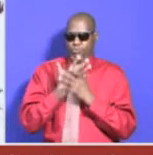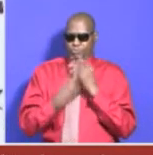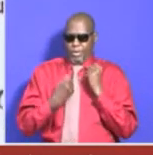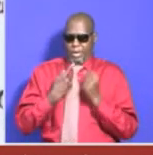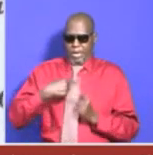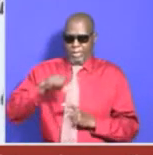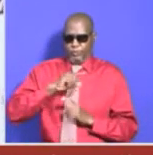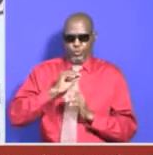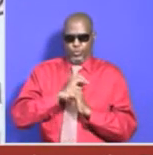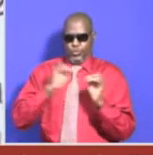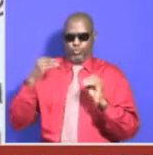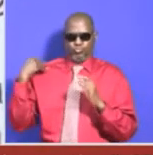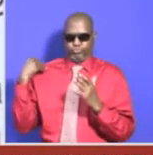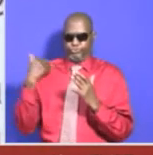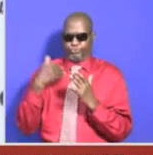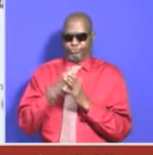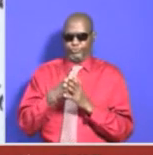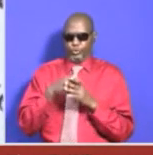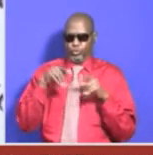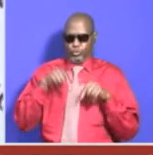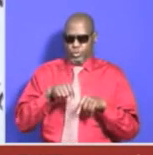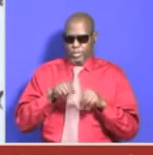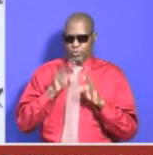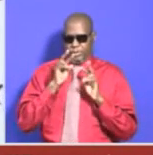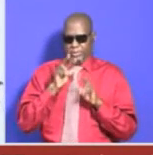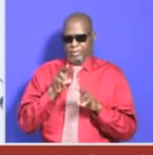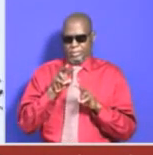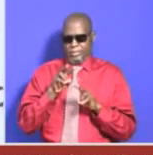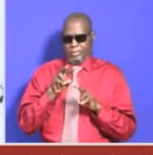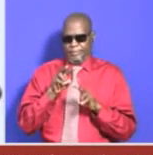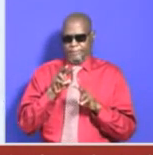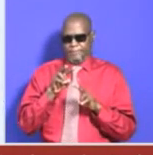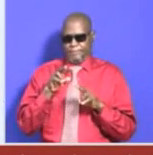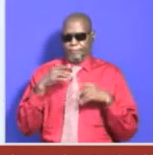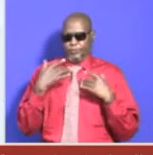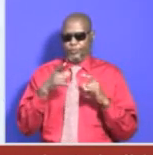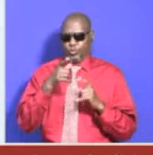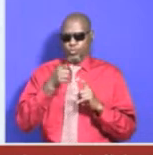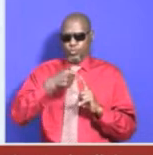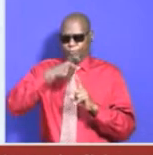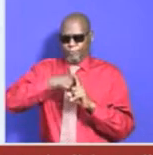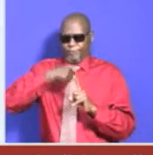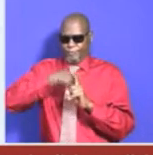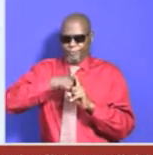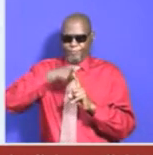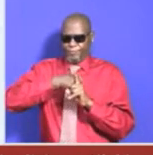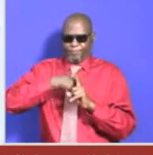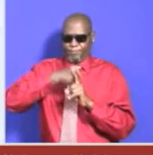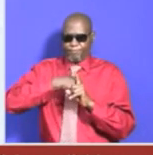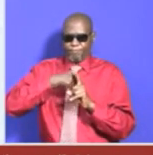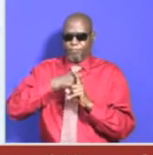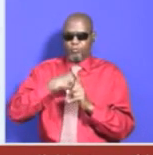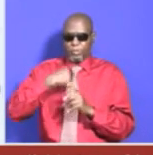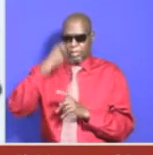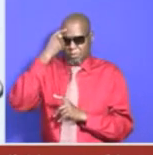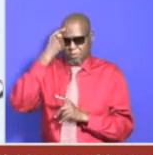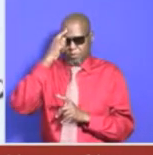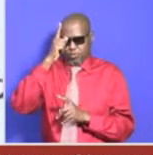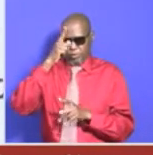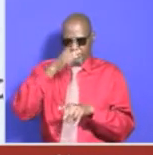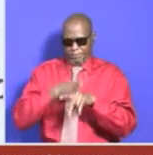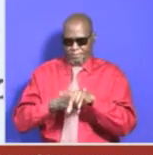down. And looking to where we are today, you have struggled, you have fought this battle. I